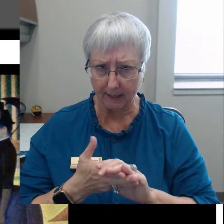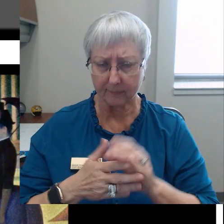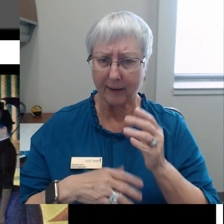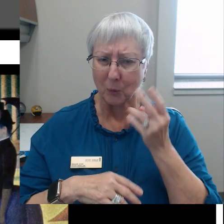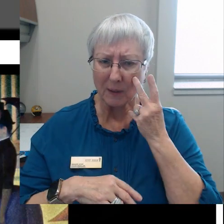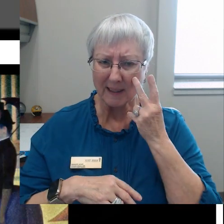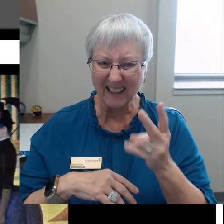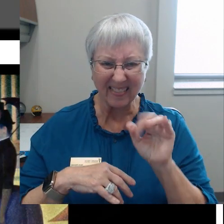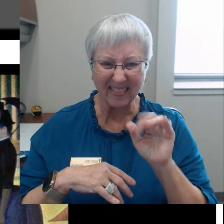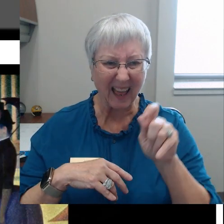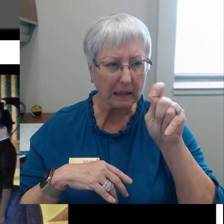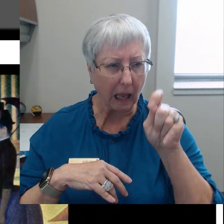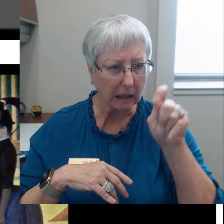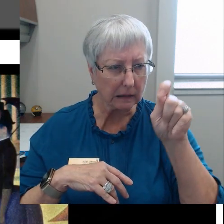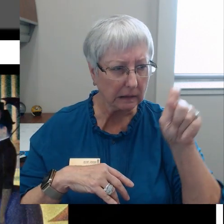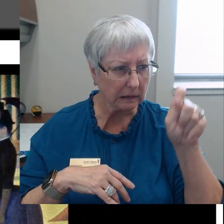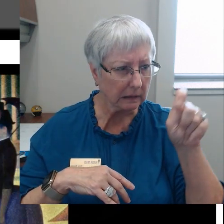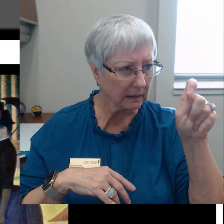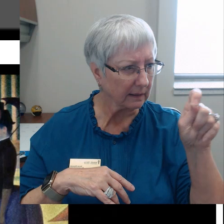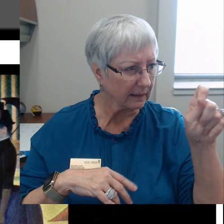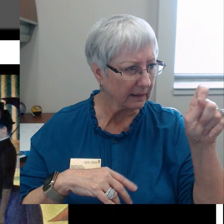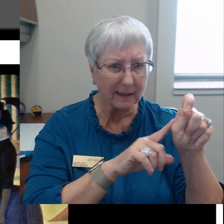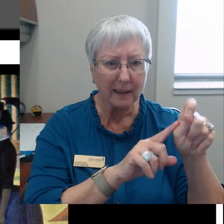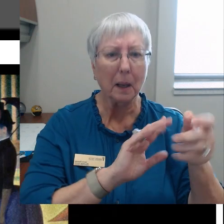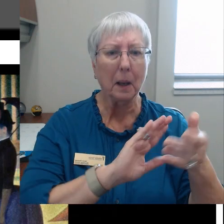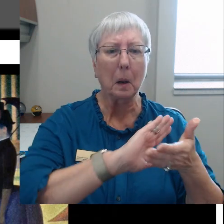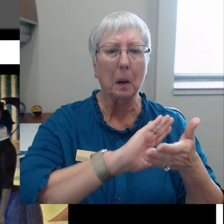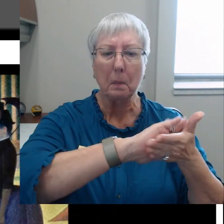eye to believe dots laid next to each other